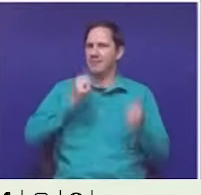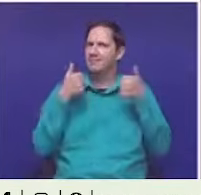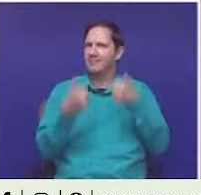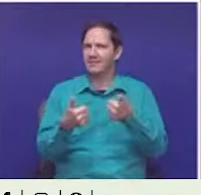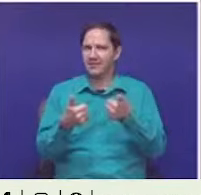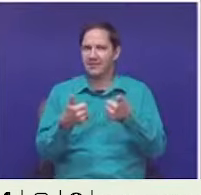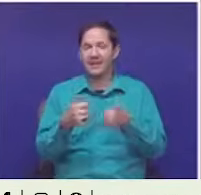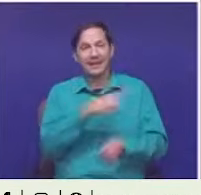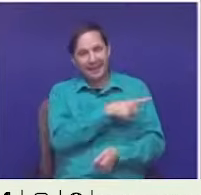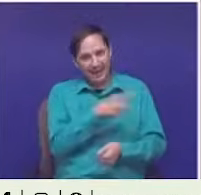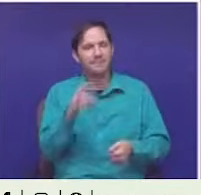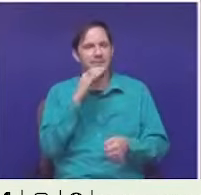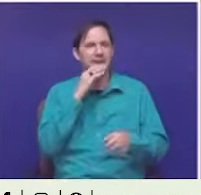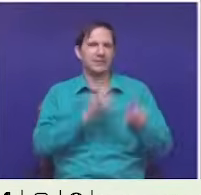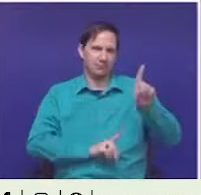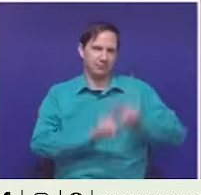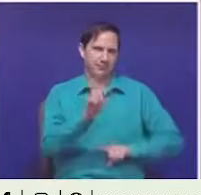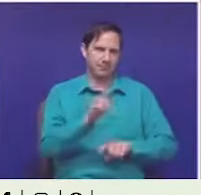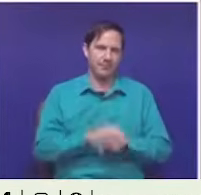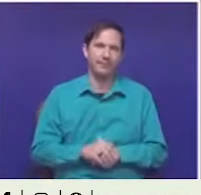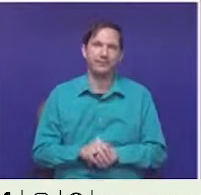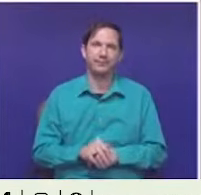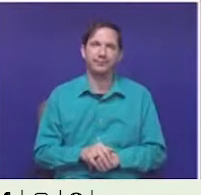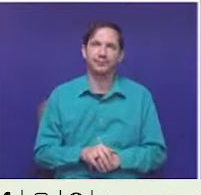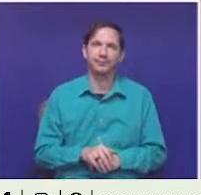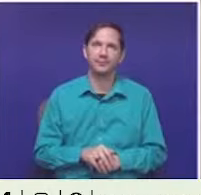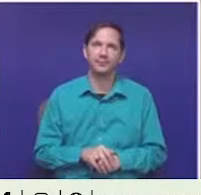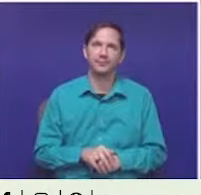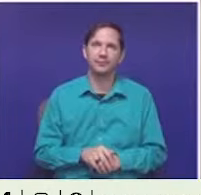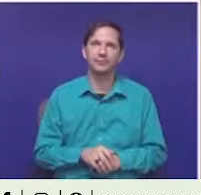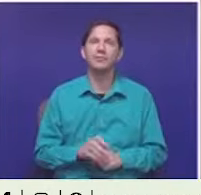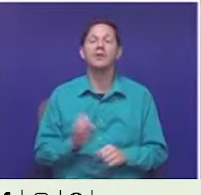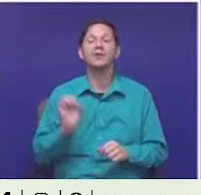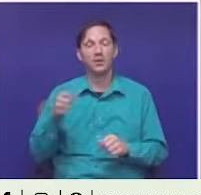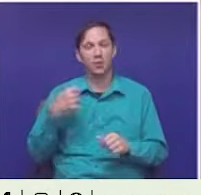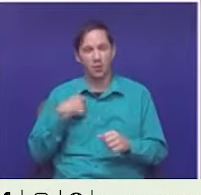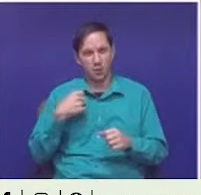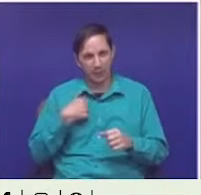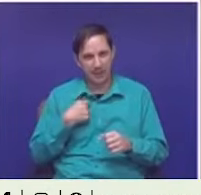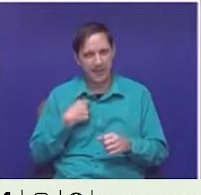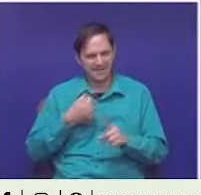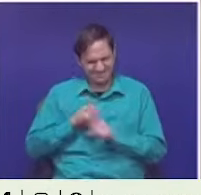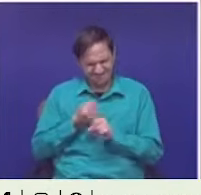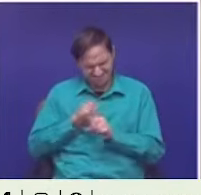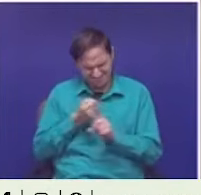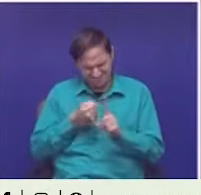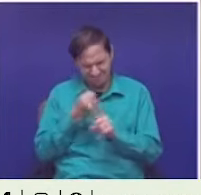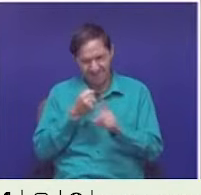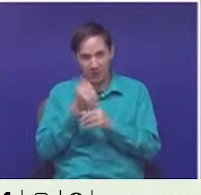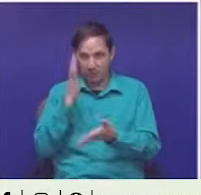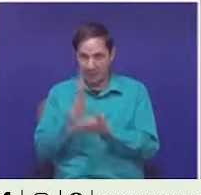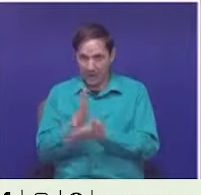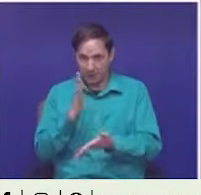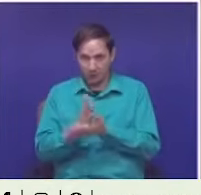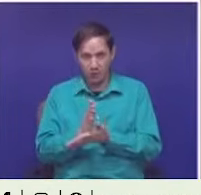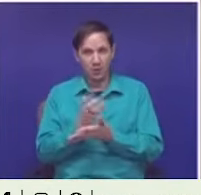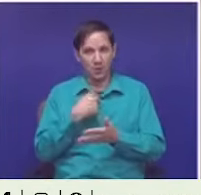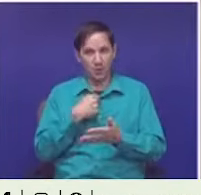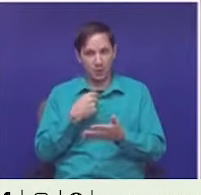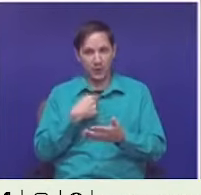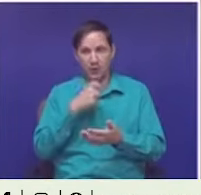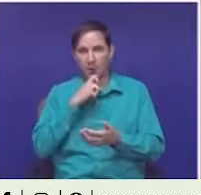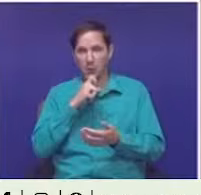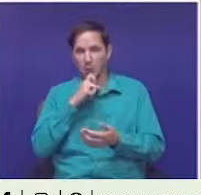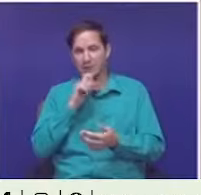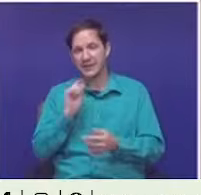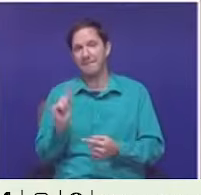all of these interventions are working. And so we are aggressive in trying to make sure that, one, we're utilizing mother tongue a